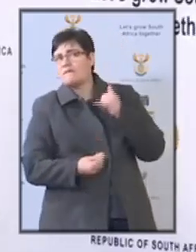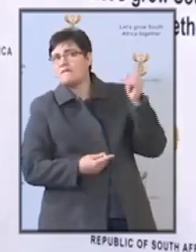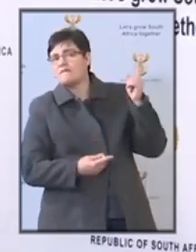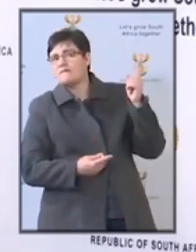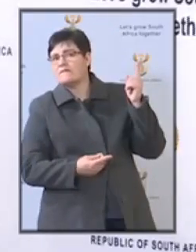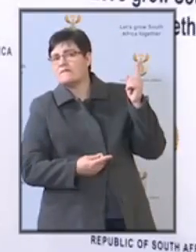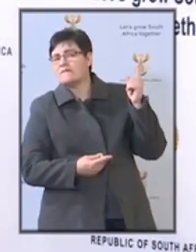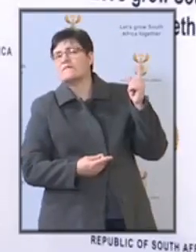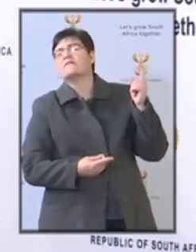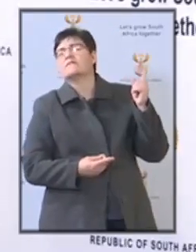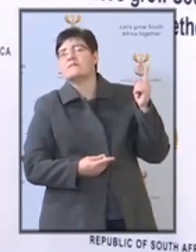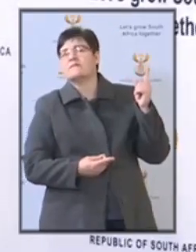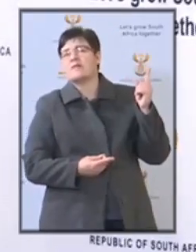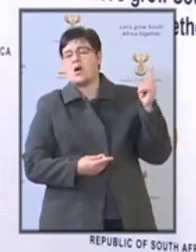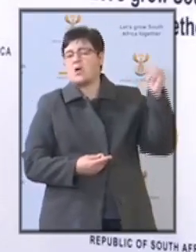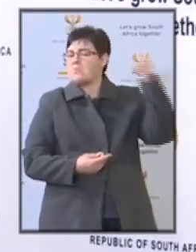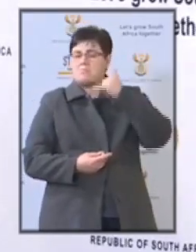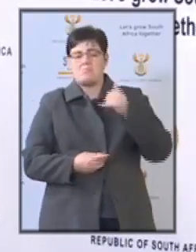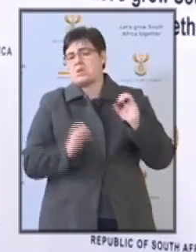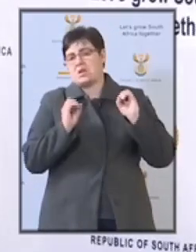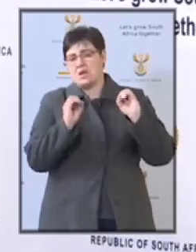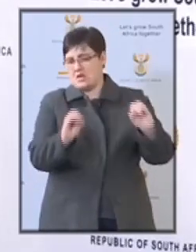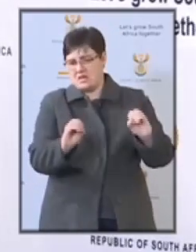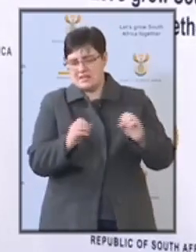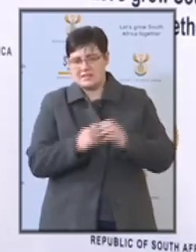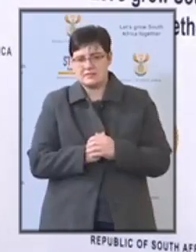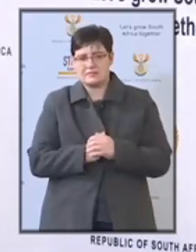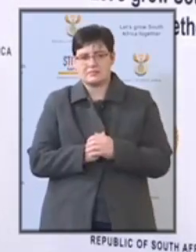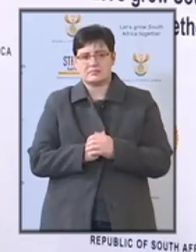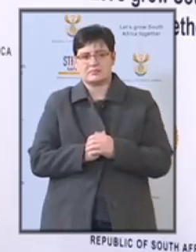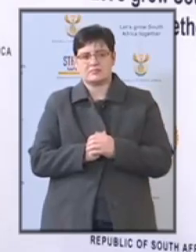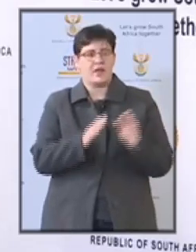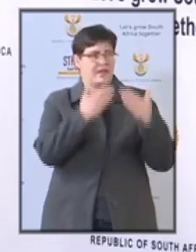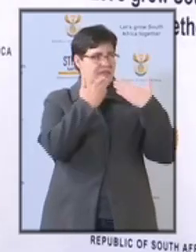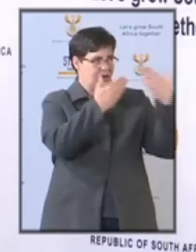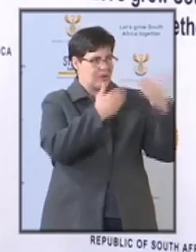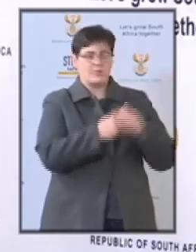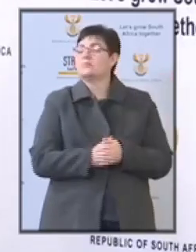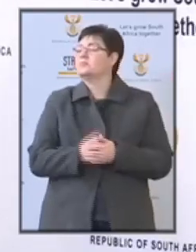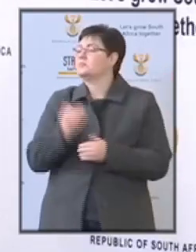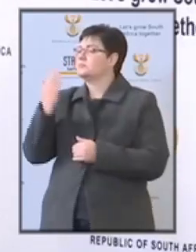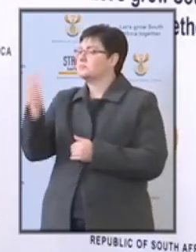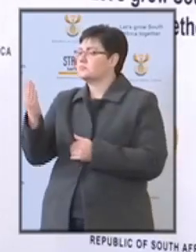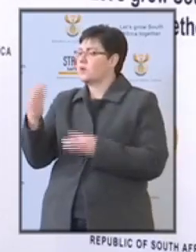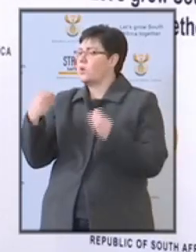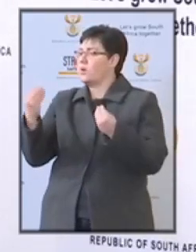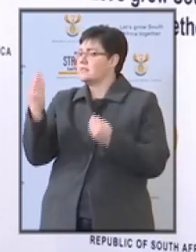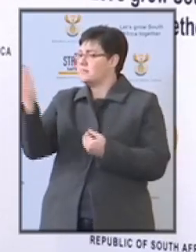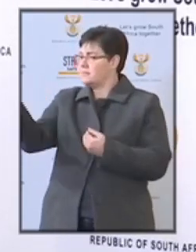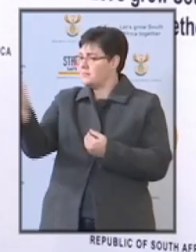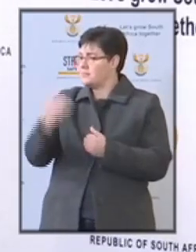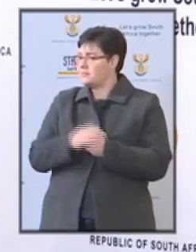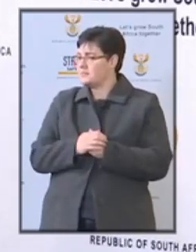callers? Thanks, Chair. We don't have questions on the line. Thank you. Thank you very much. The last